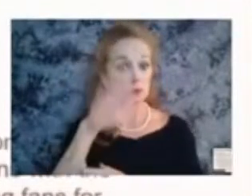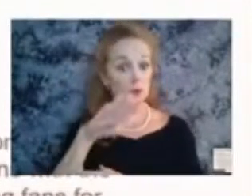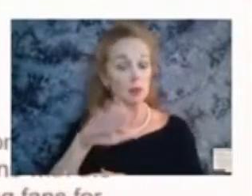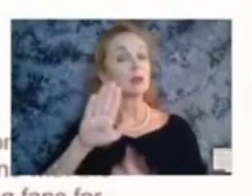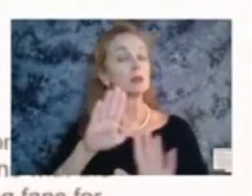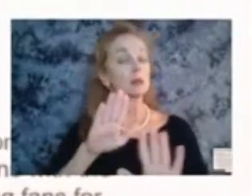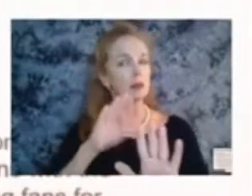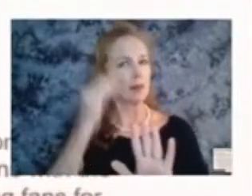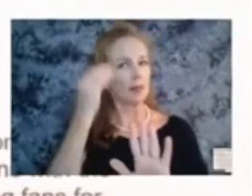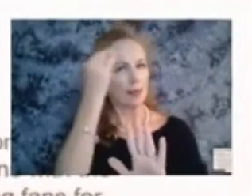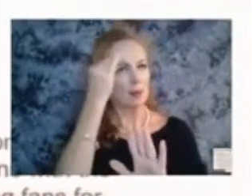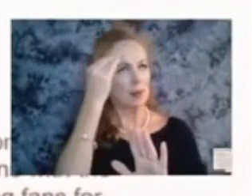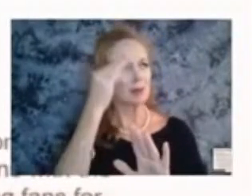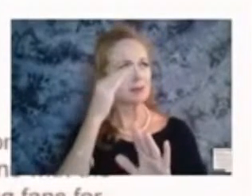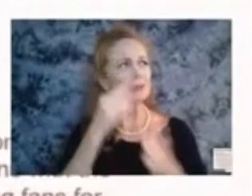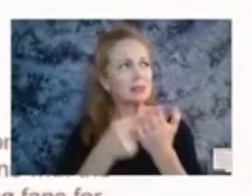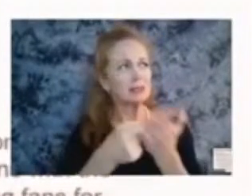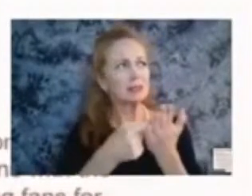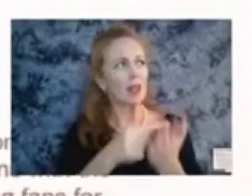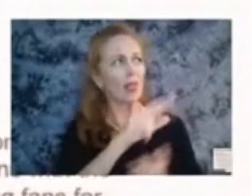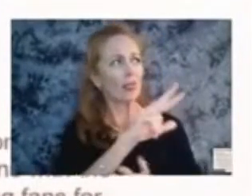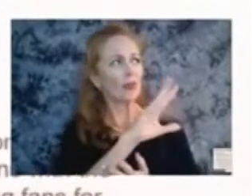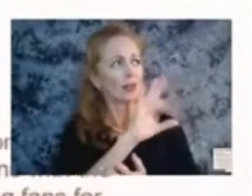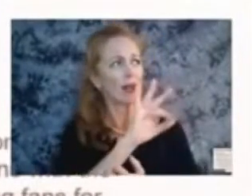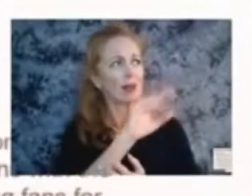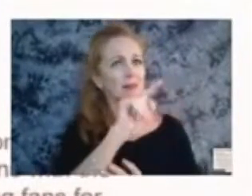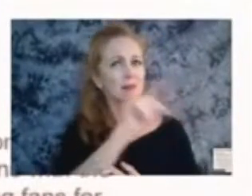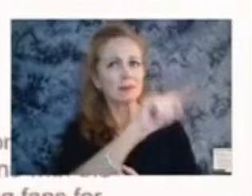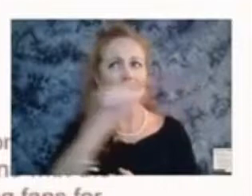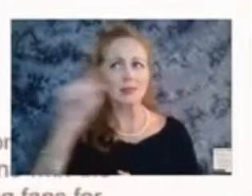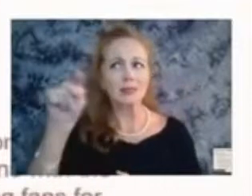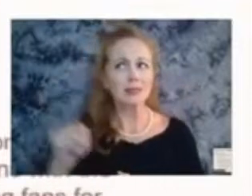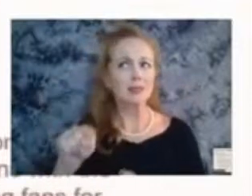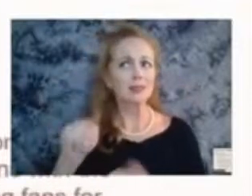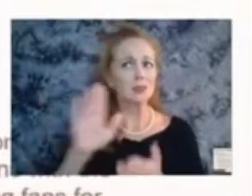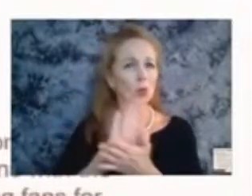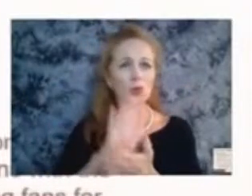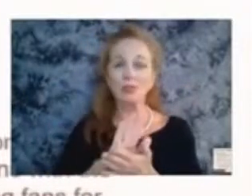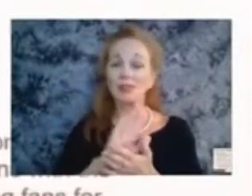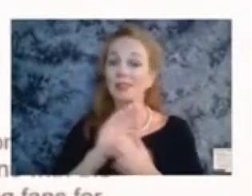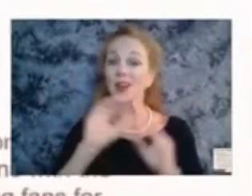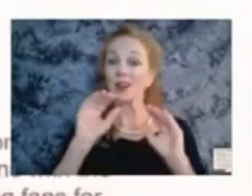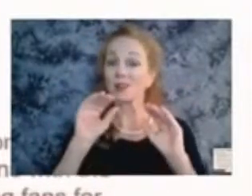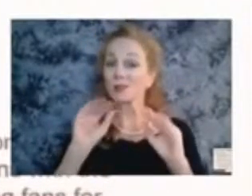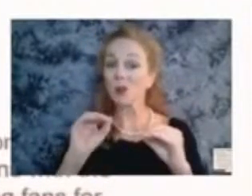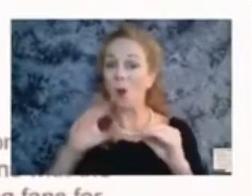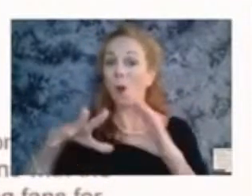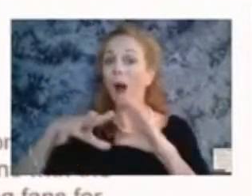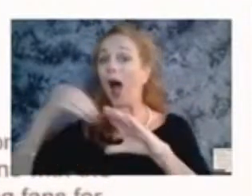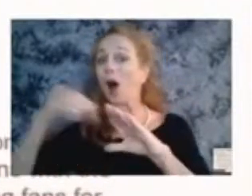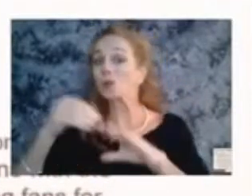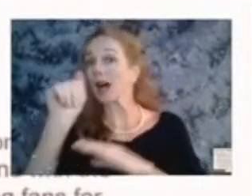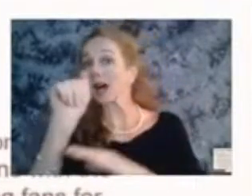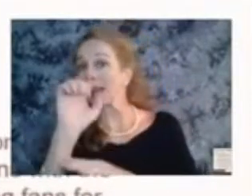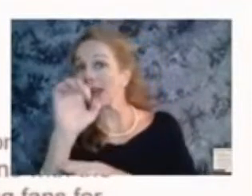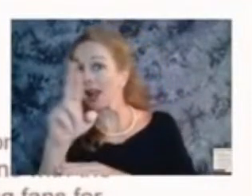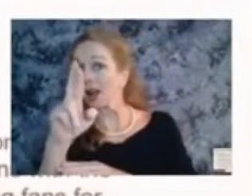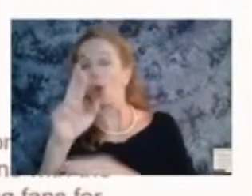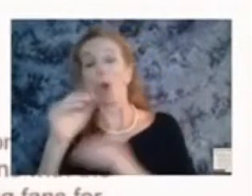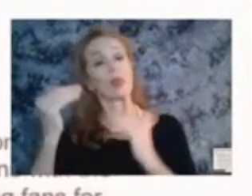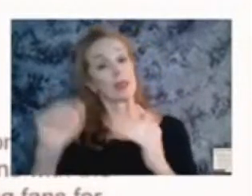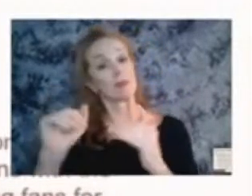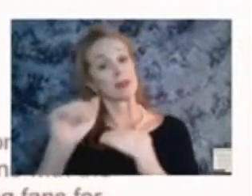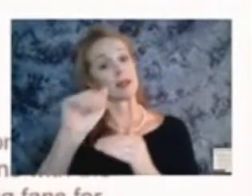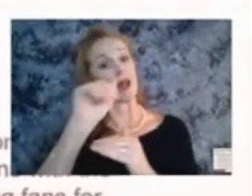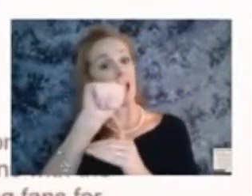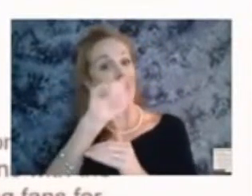39 sites that have no outside air or reduced outside air capacity from a mechanical standpoint.